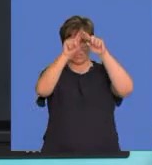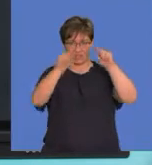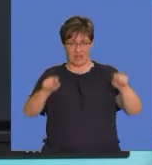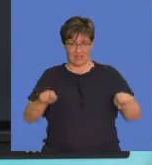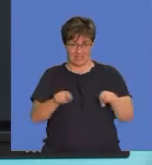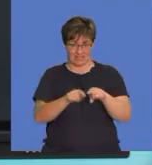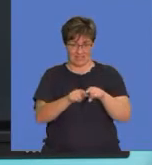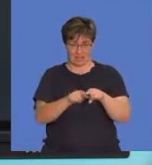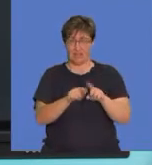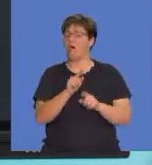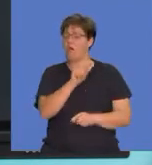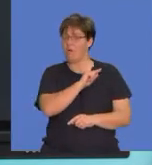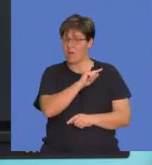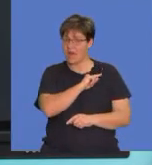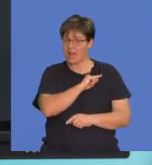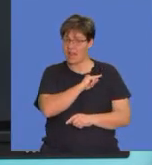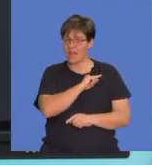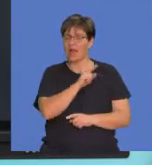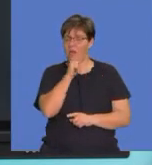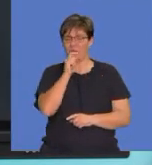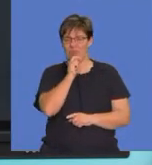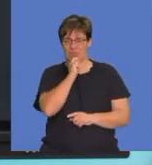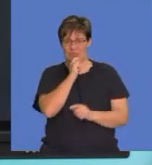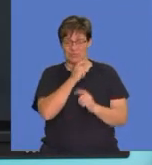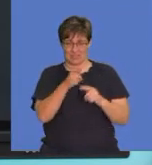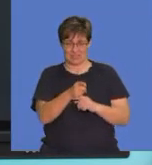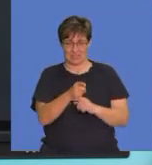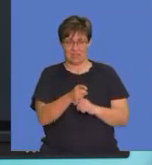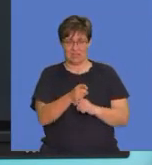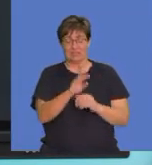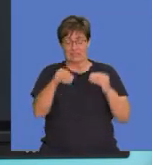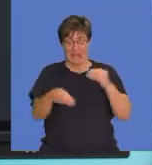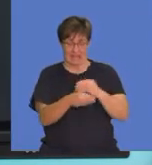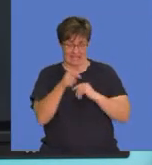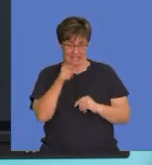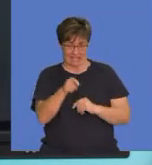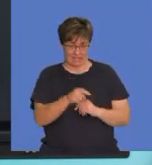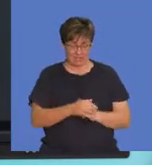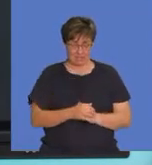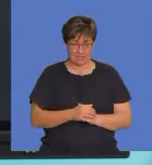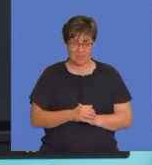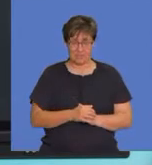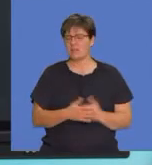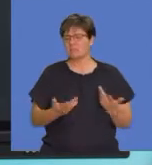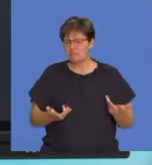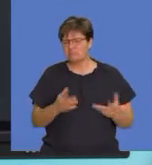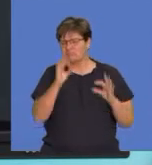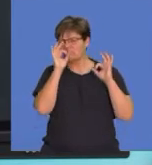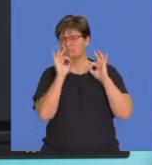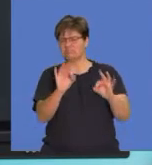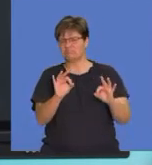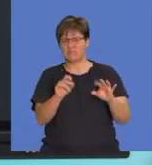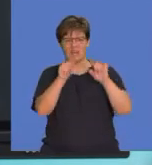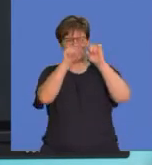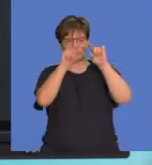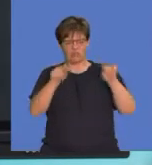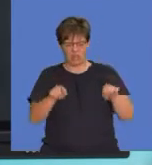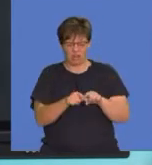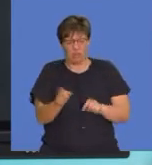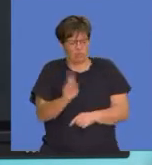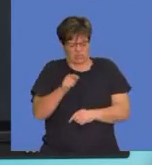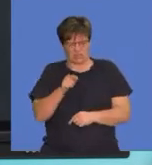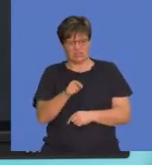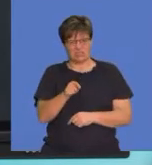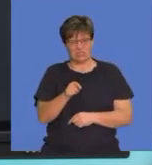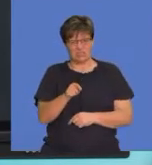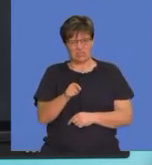that's the big thing that we're actually using under trigonometry. So let's just look at what exactly is a triangle,